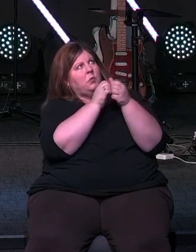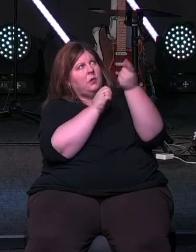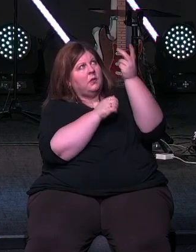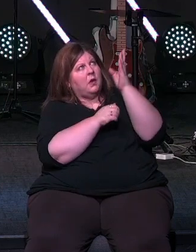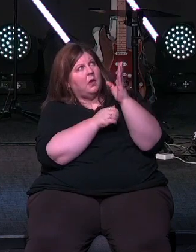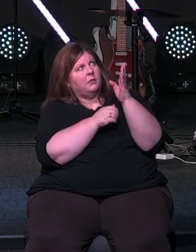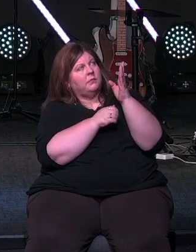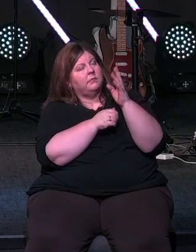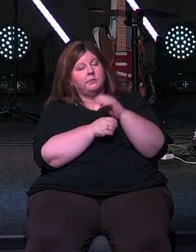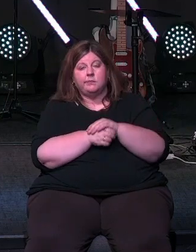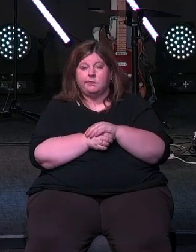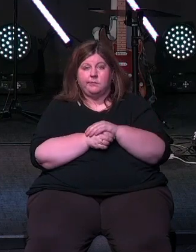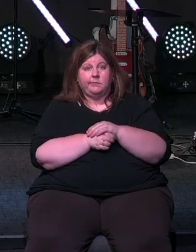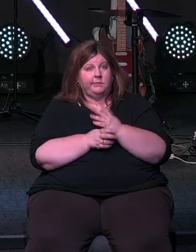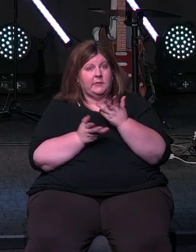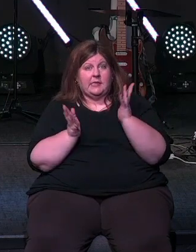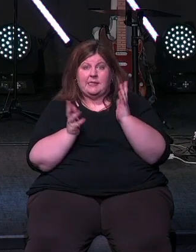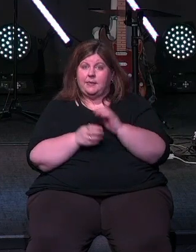That's it.